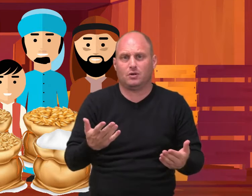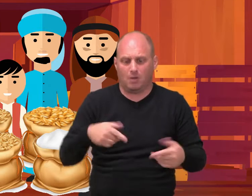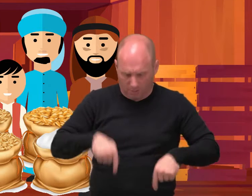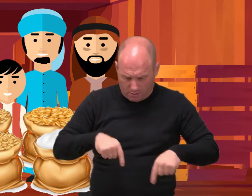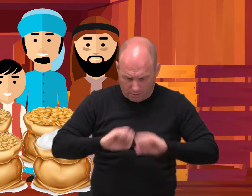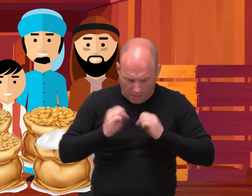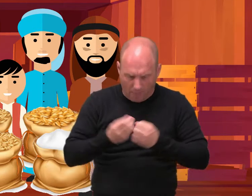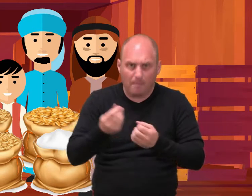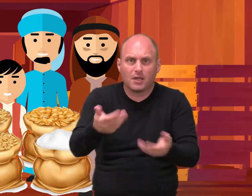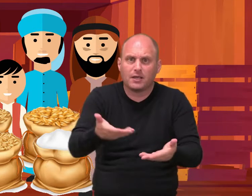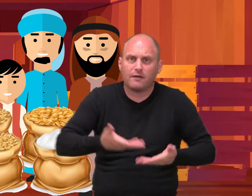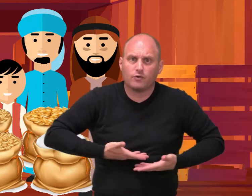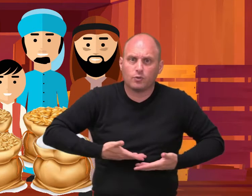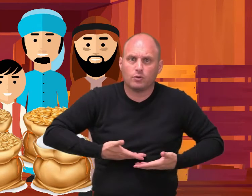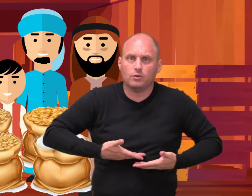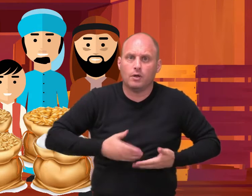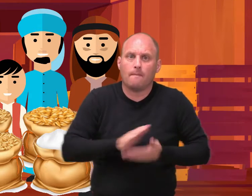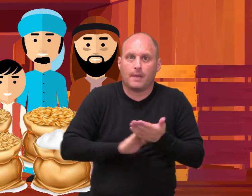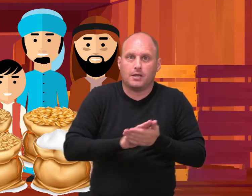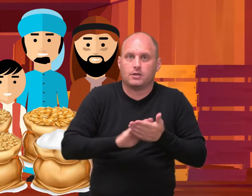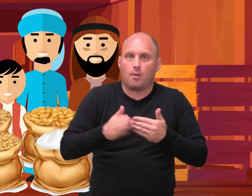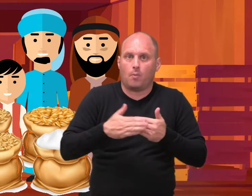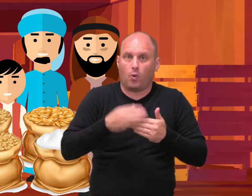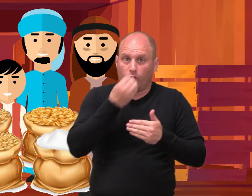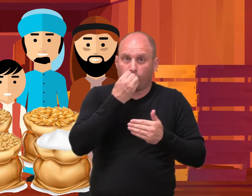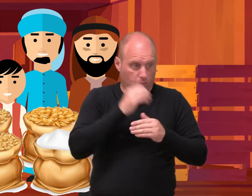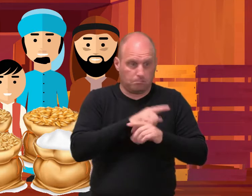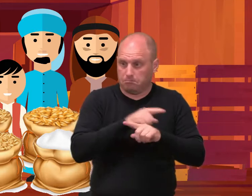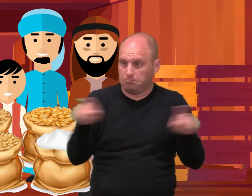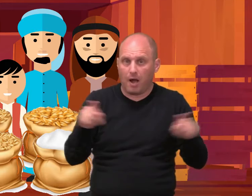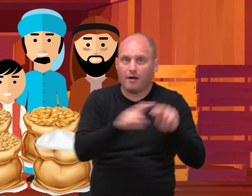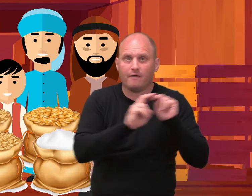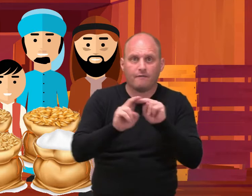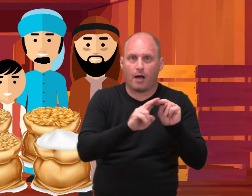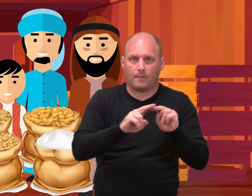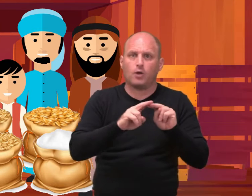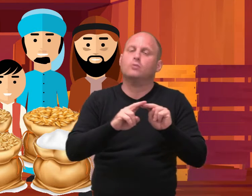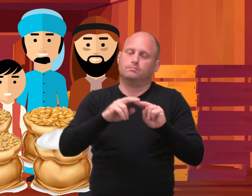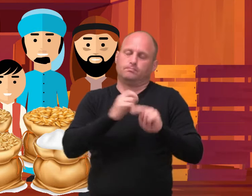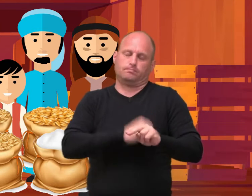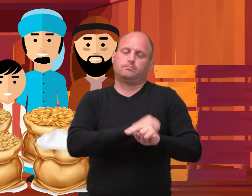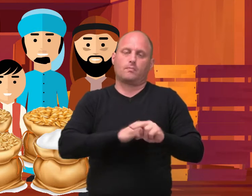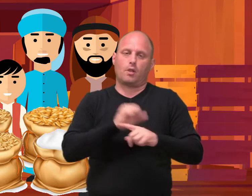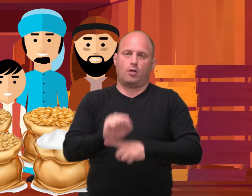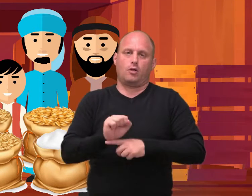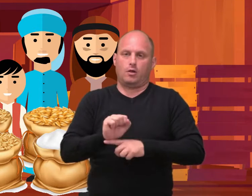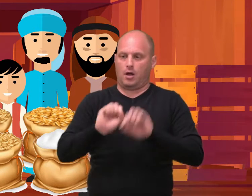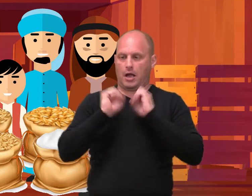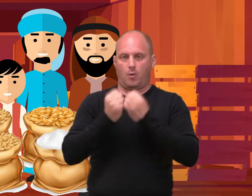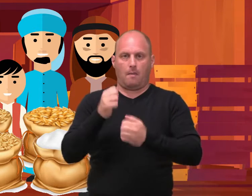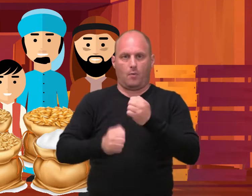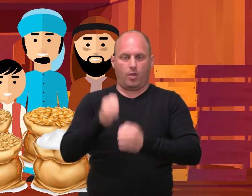us, so we shall get more food for our family, and we shall guard our brother and add one more measure of a camel's